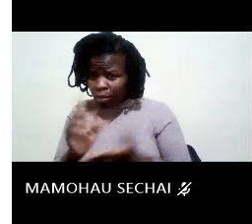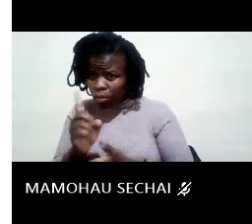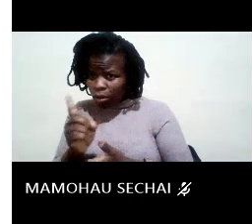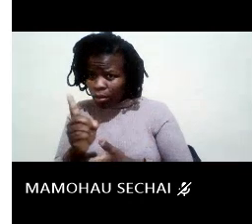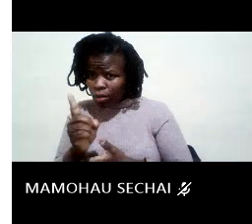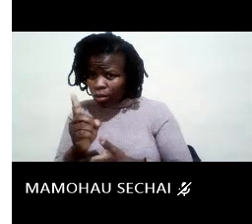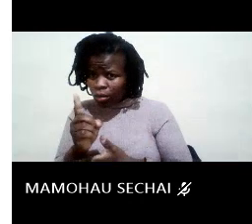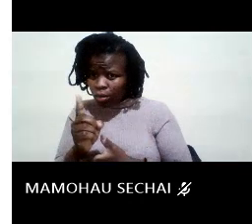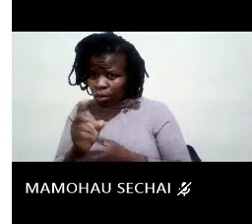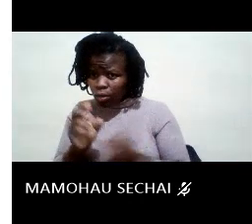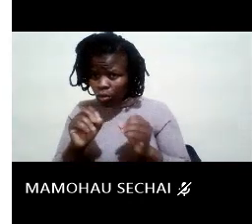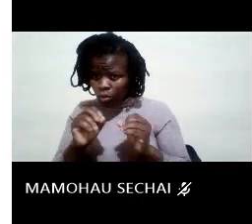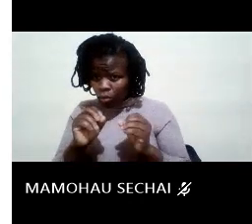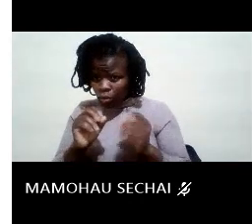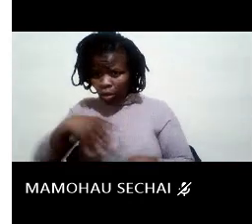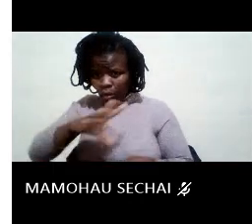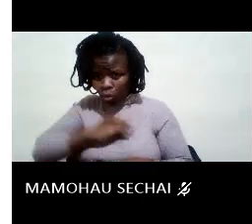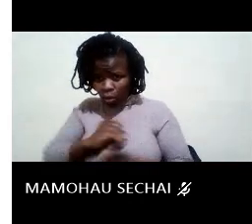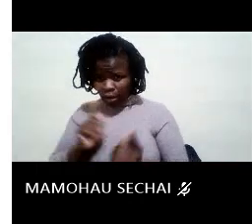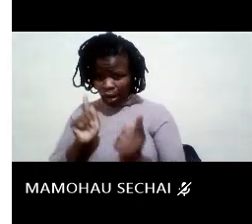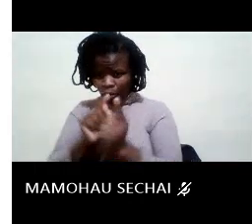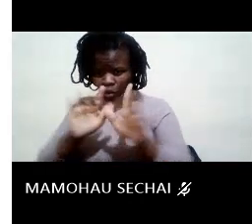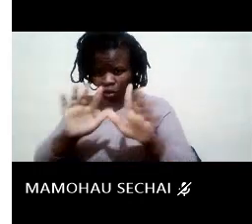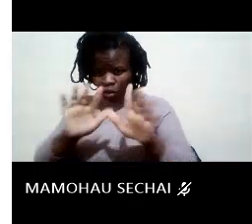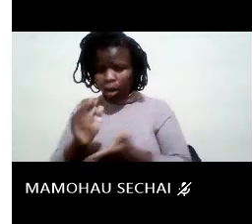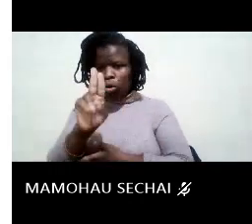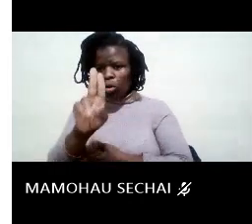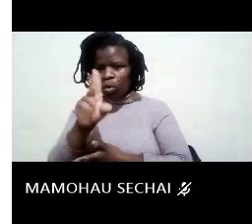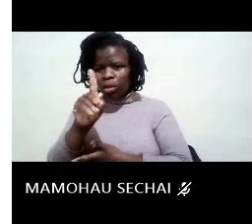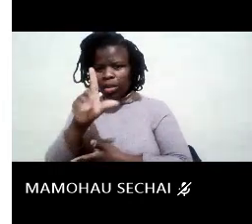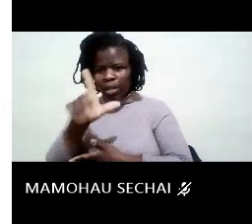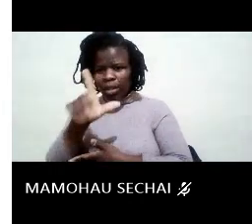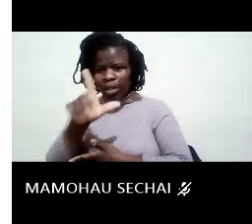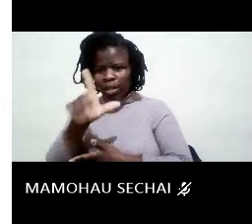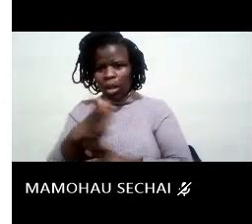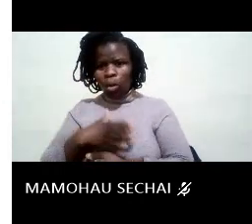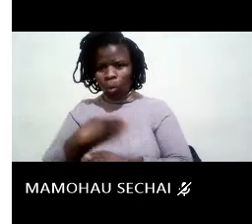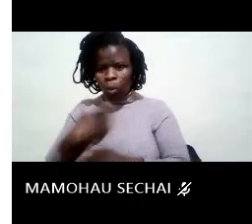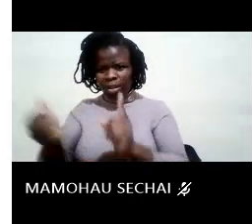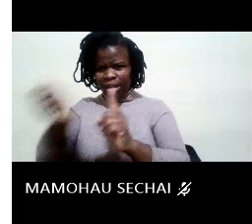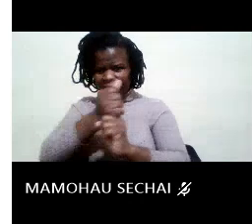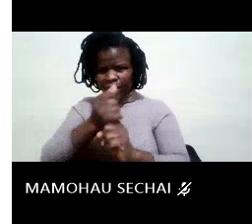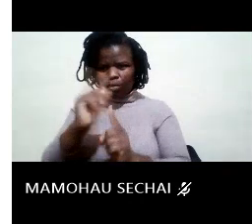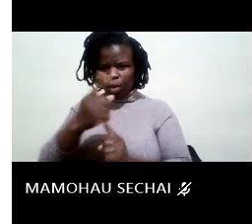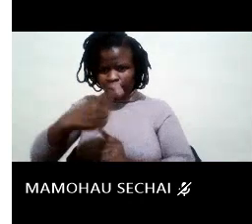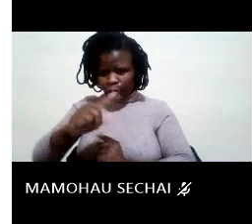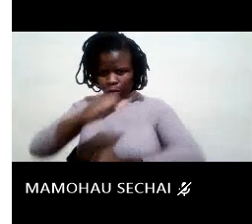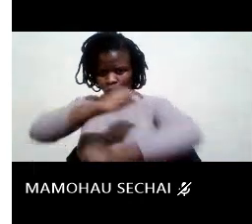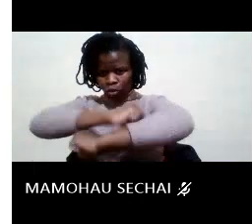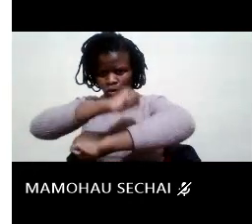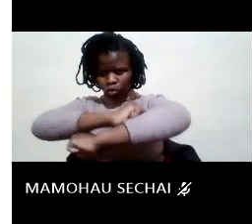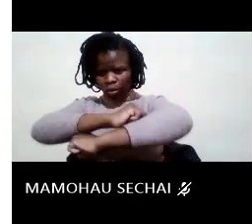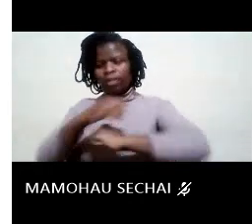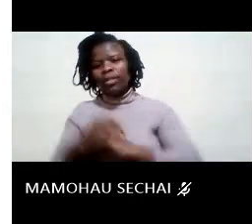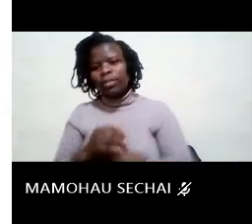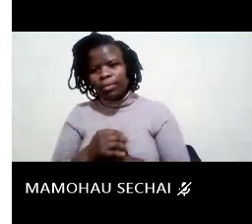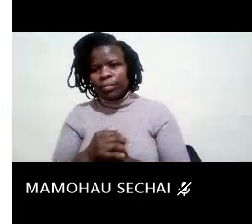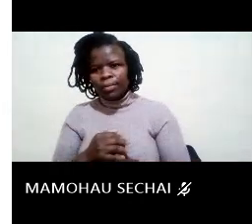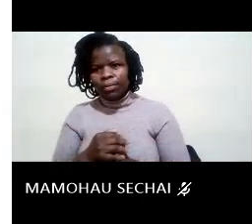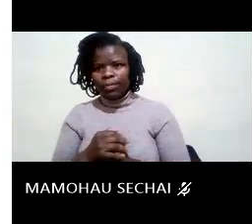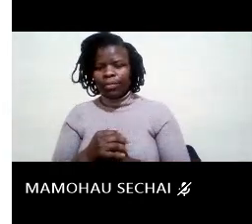approach UDL, always thinking about the goal. What do you want to achieve with your students? And then seeing how UDL can help, achieve